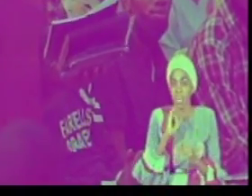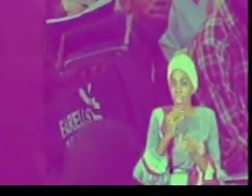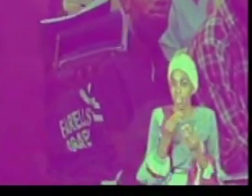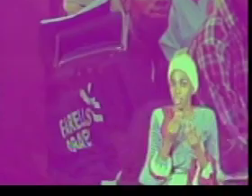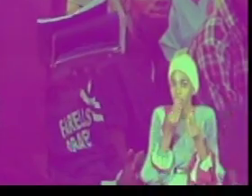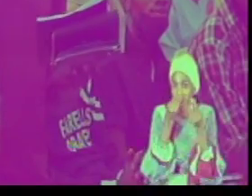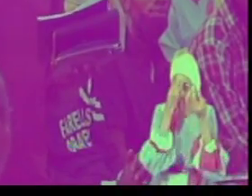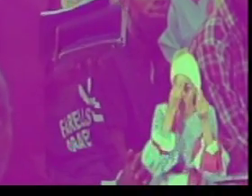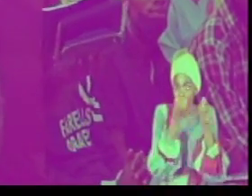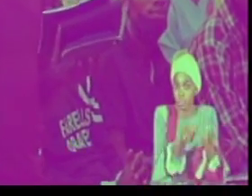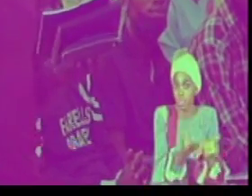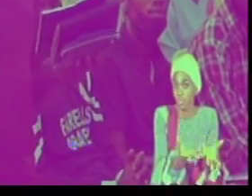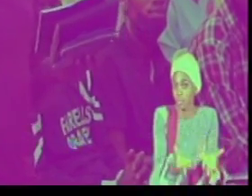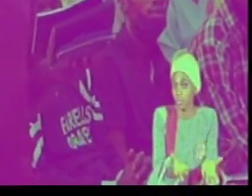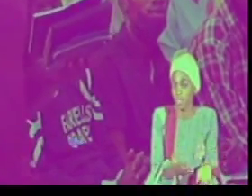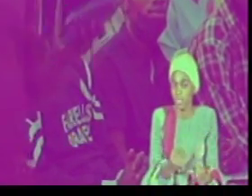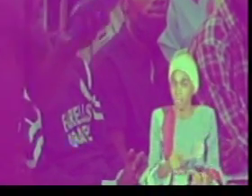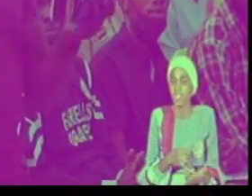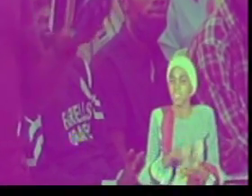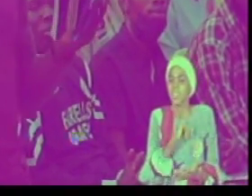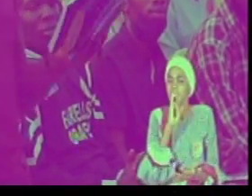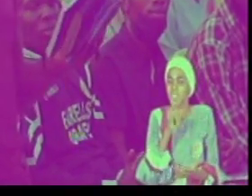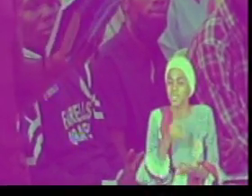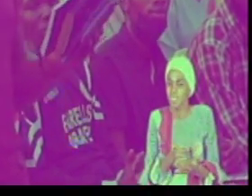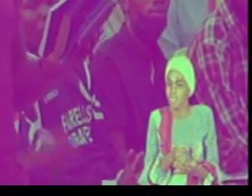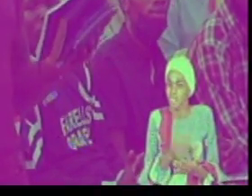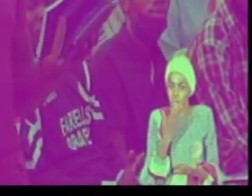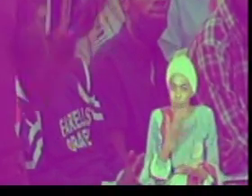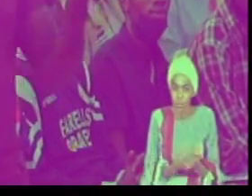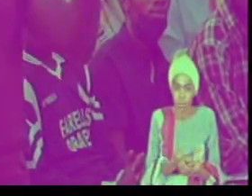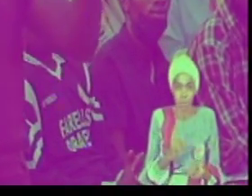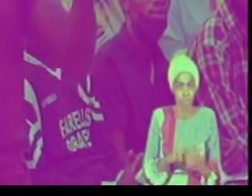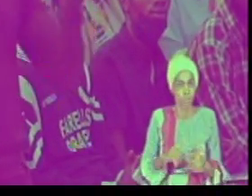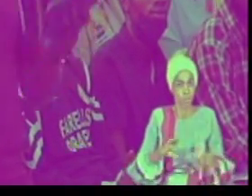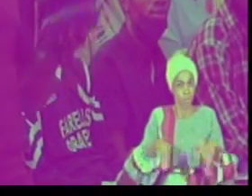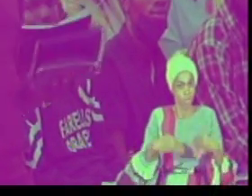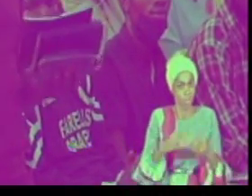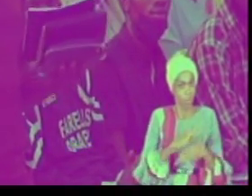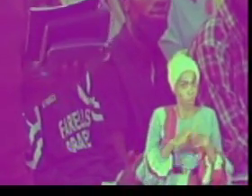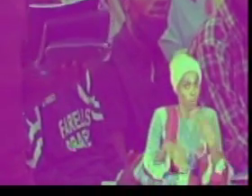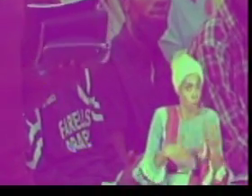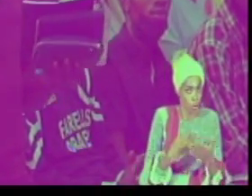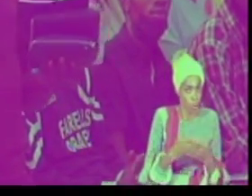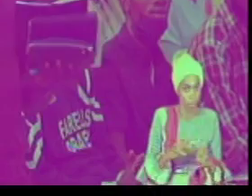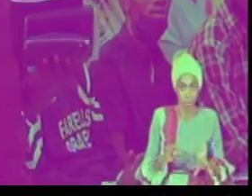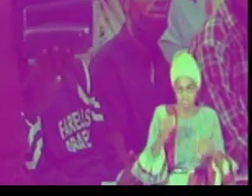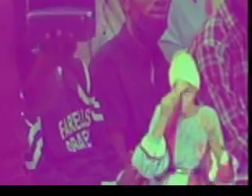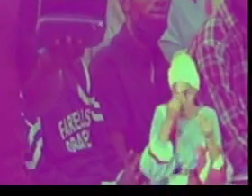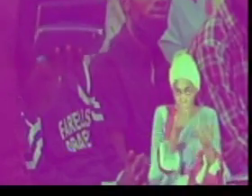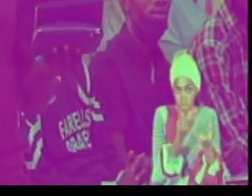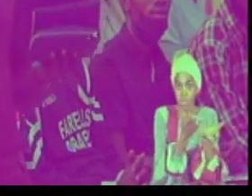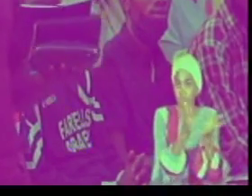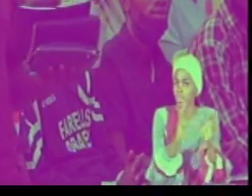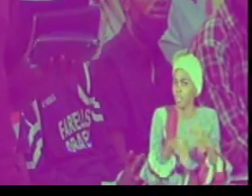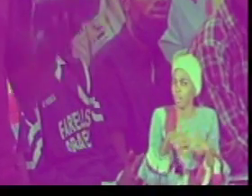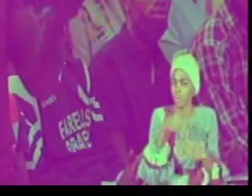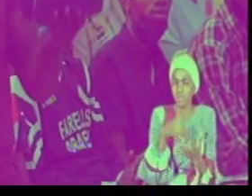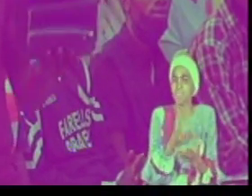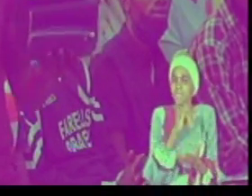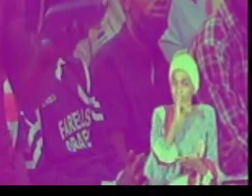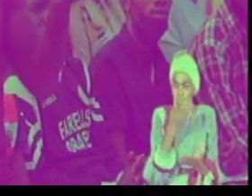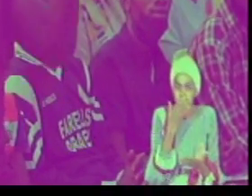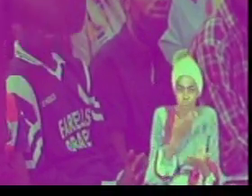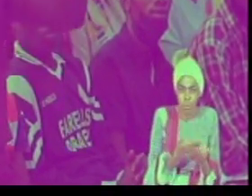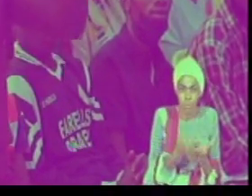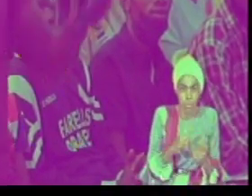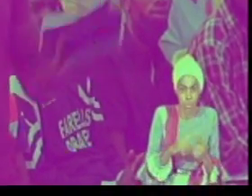we keeping our informations out? It's not about we lying about what we keep online, but is it really ideal we keeping out our